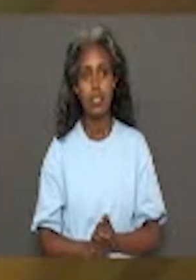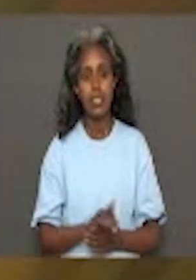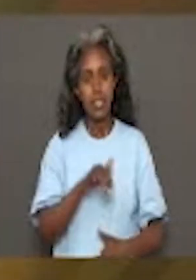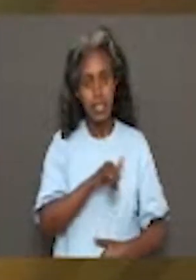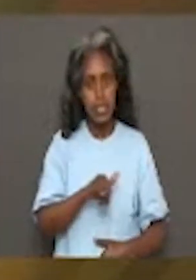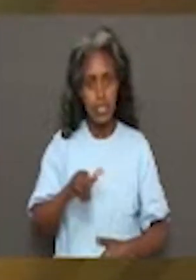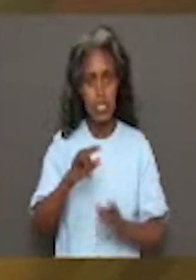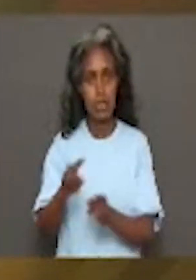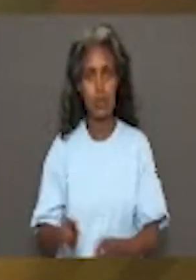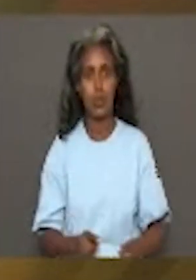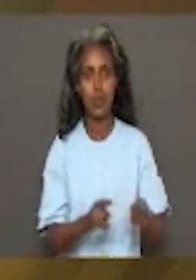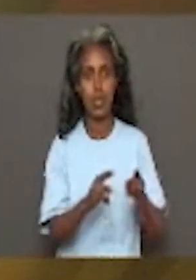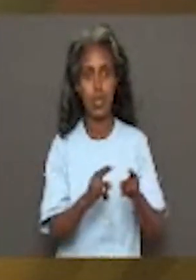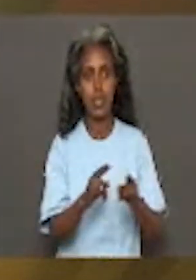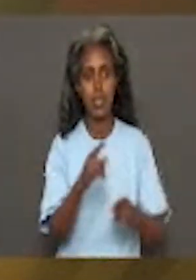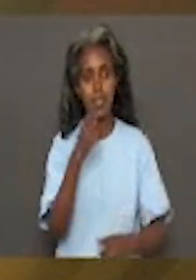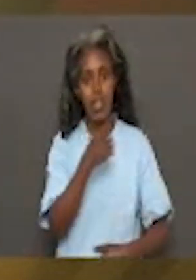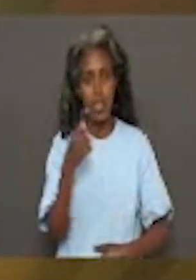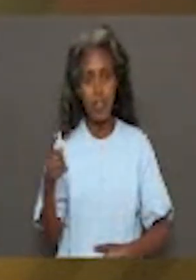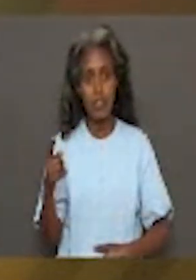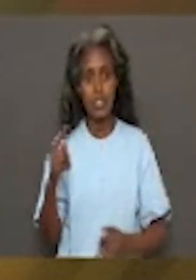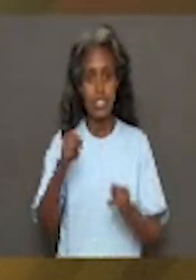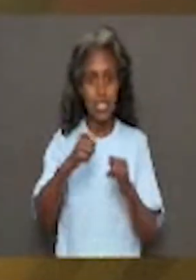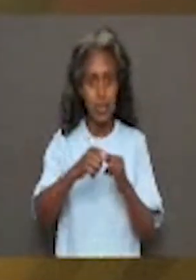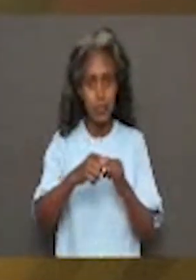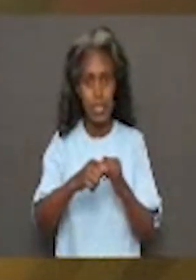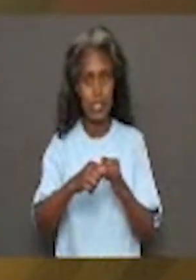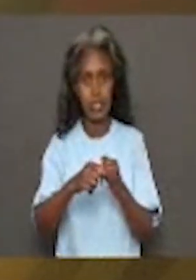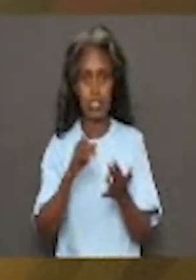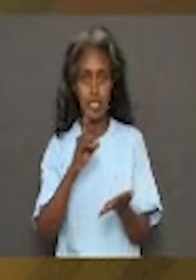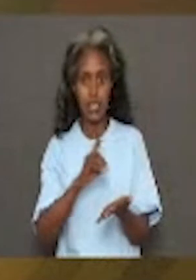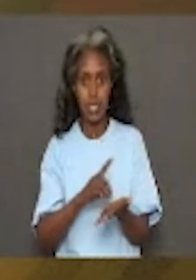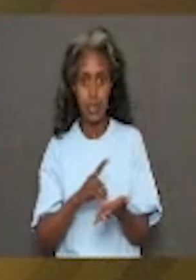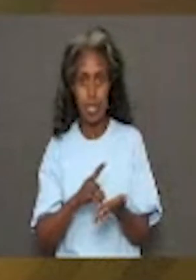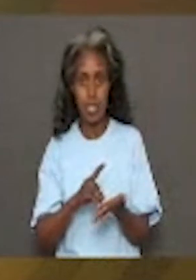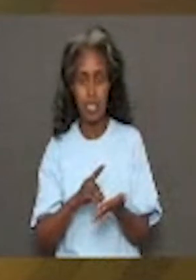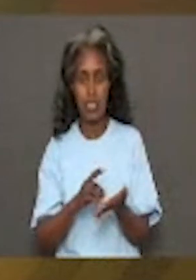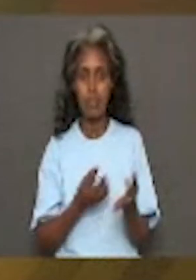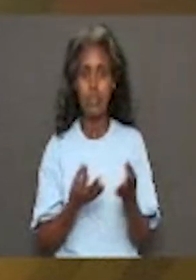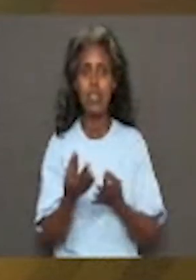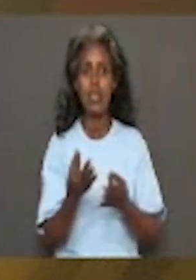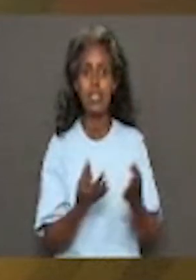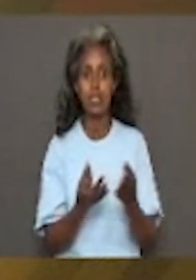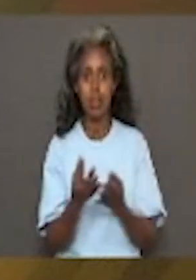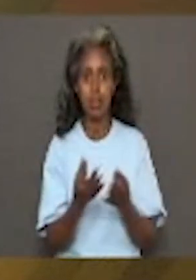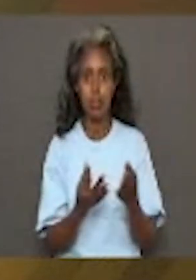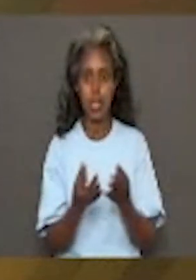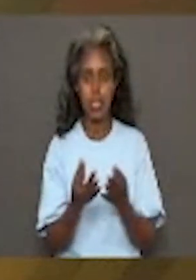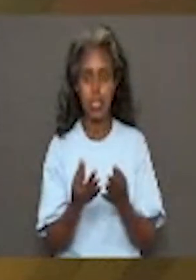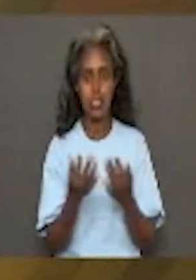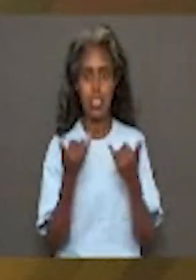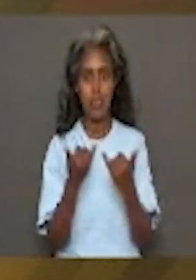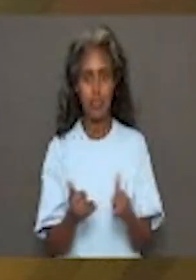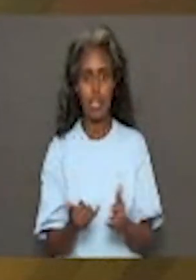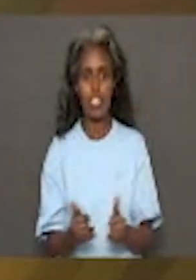In the same way, every terminating decimal can be expressed